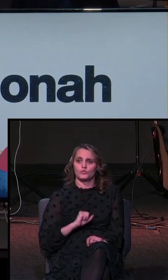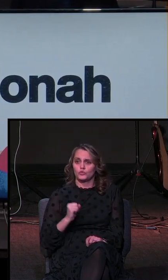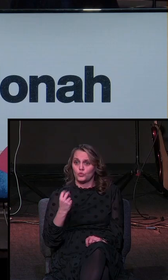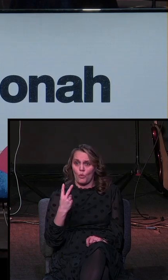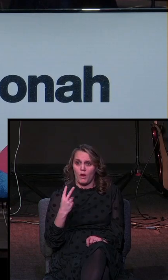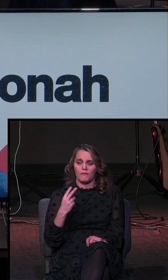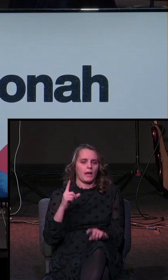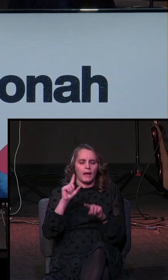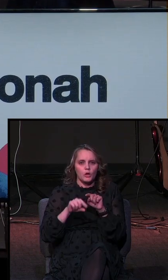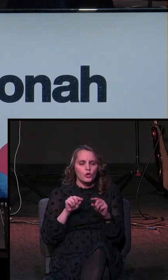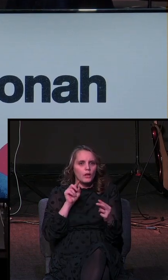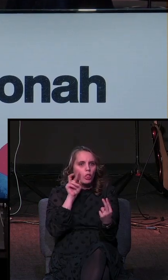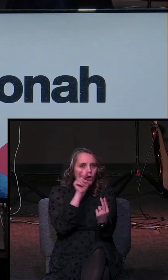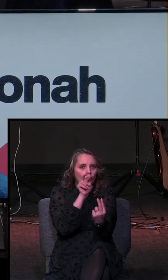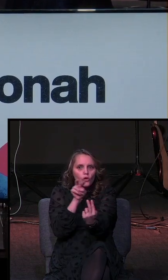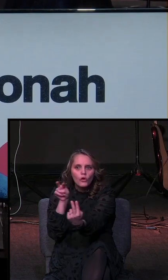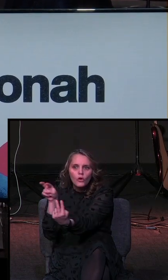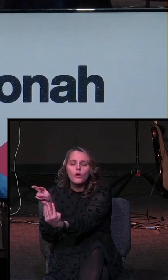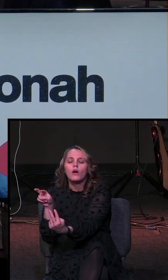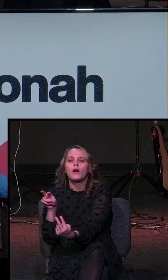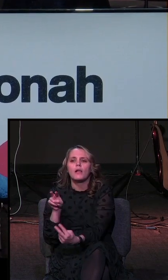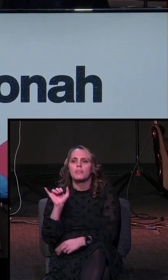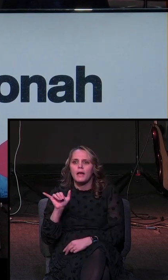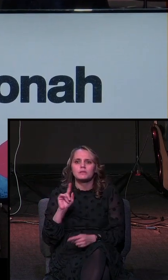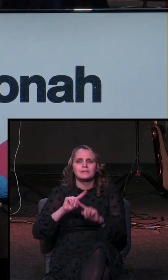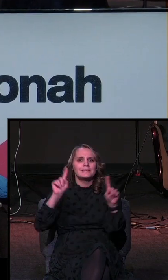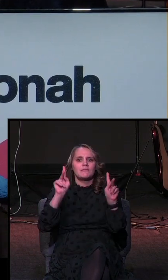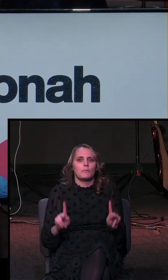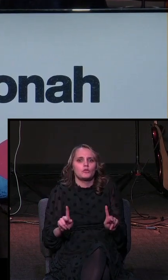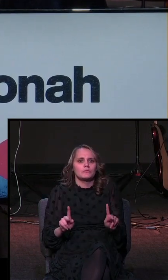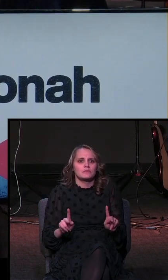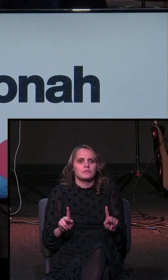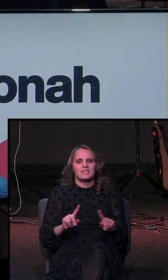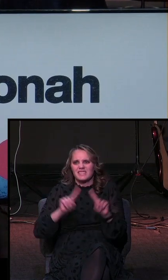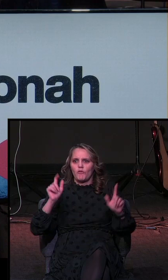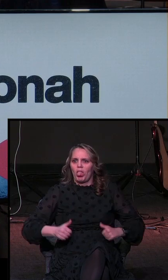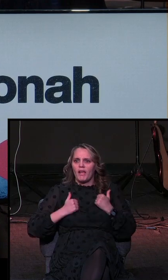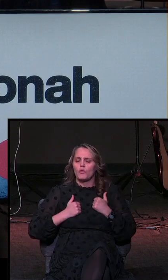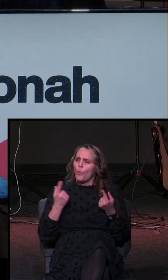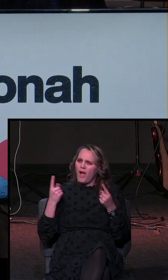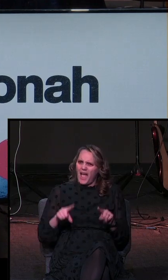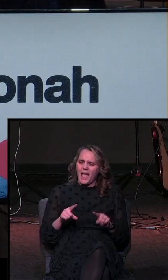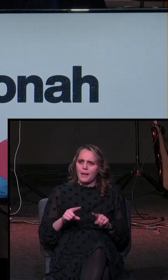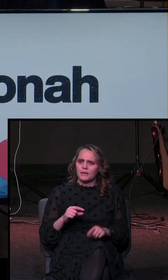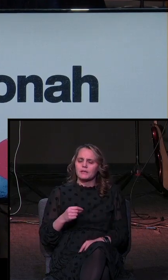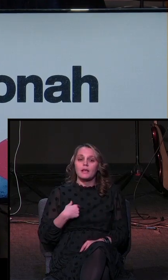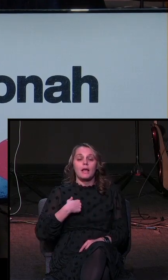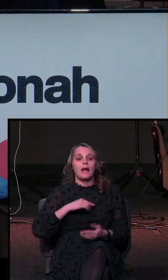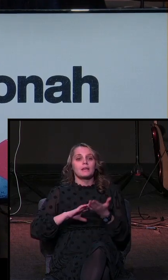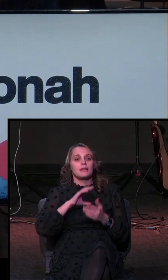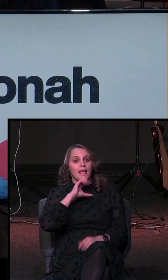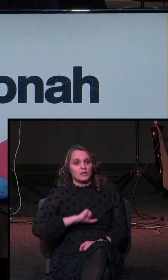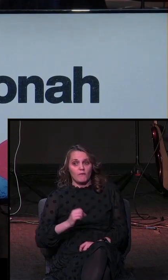that feels like it was a totally different person in a different lifetime. What changed? What happened for me? What happened is that at 14 years old, just a couple years after that, the